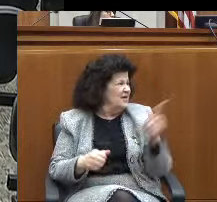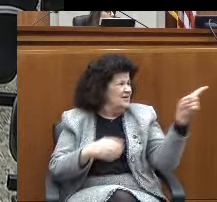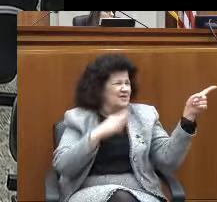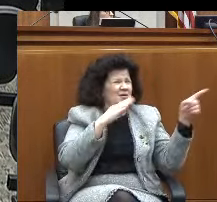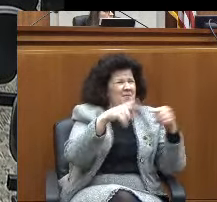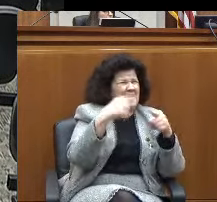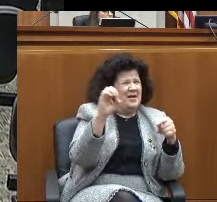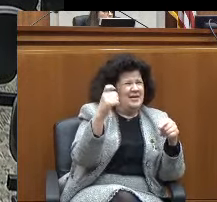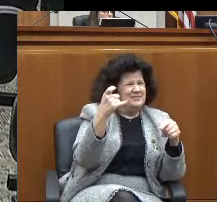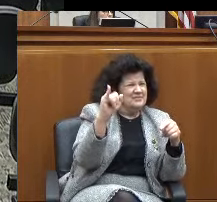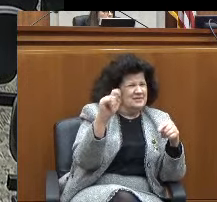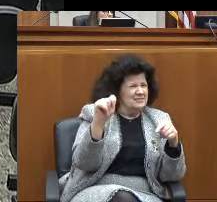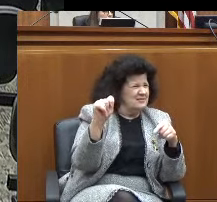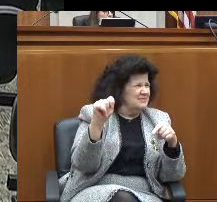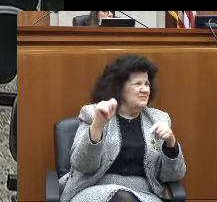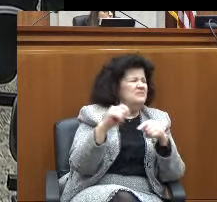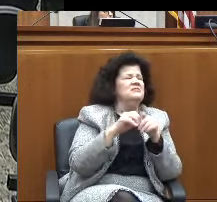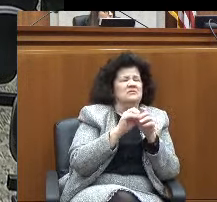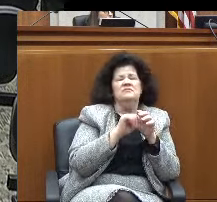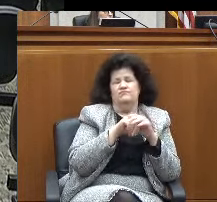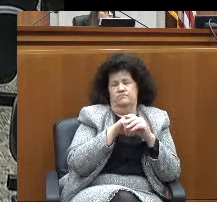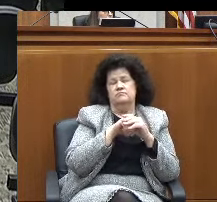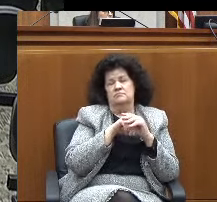exit or the workforce.